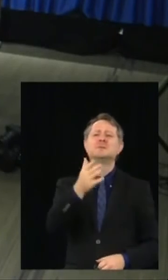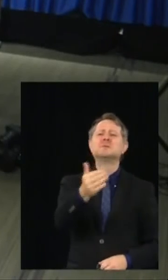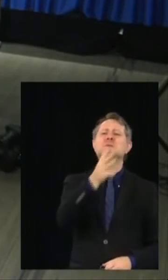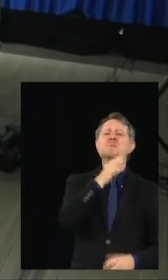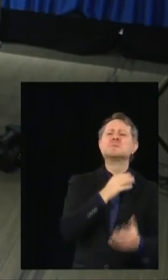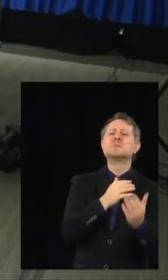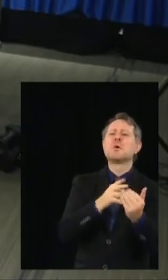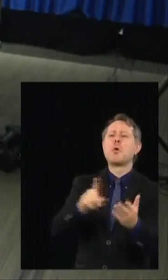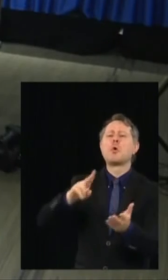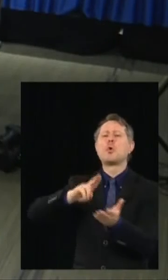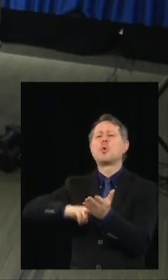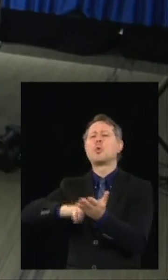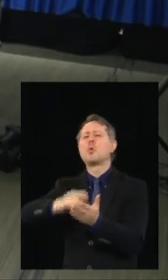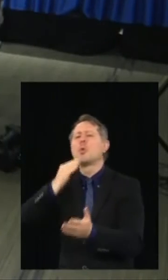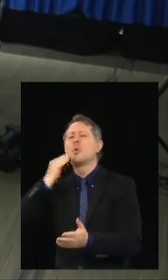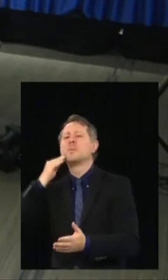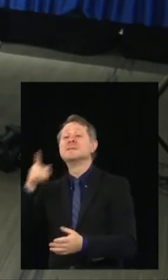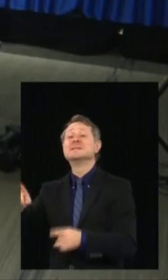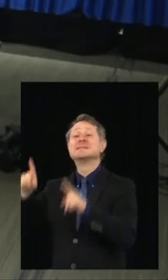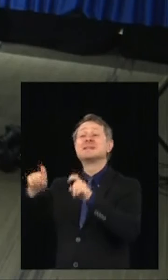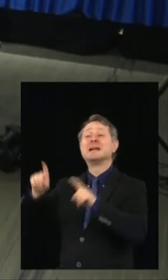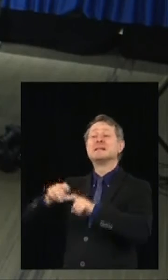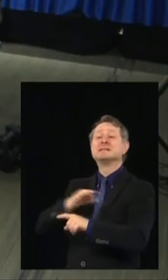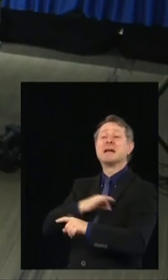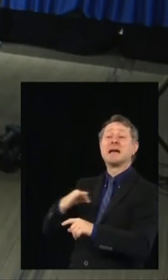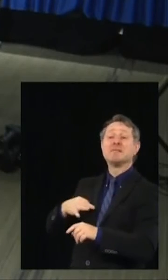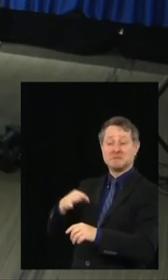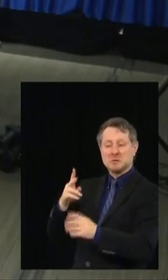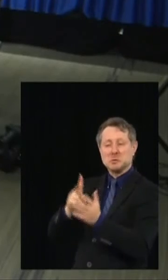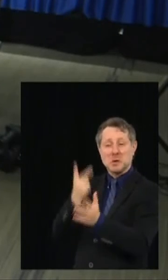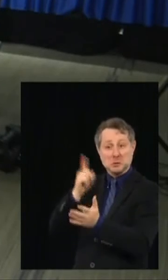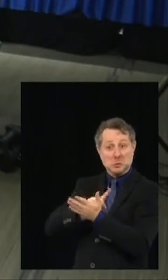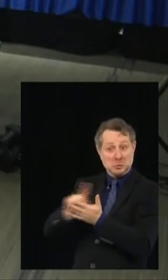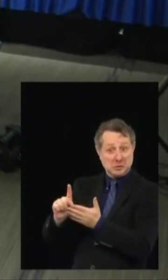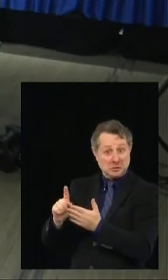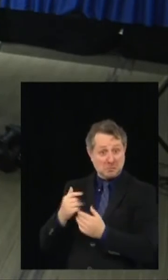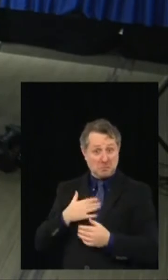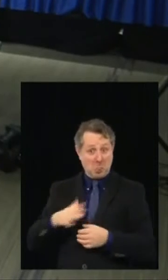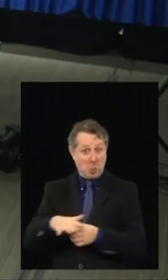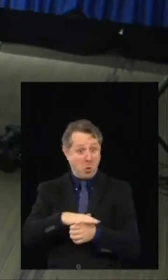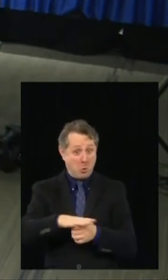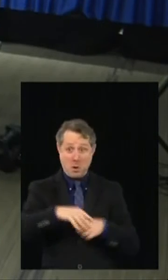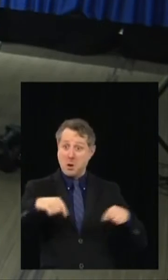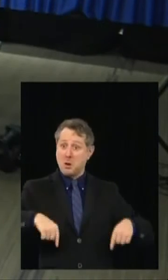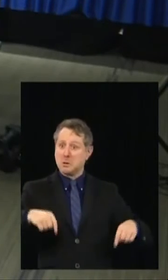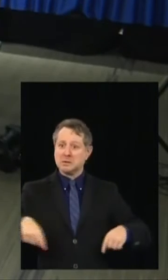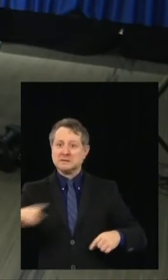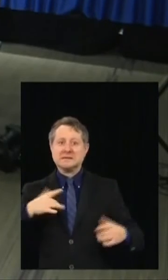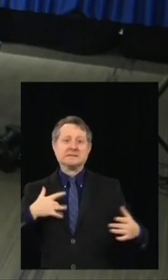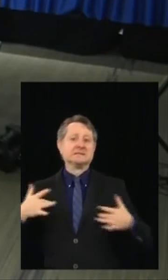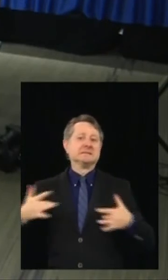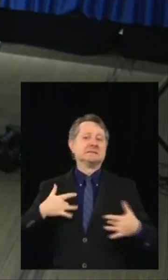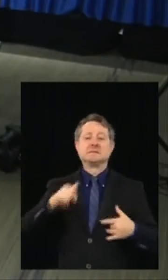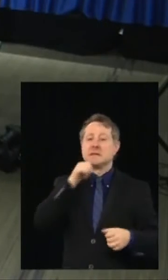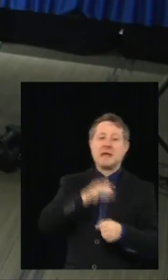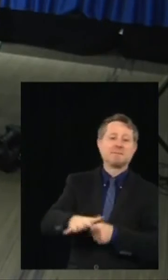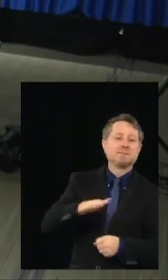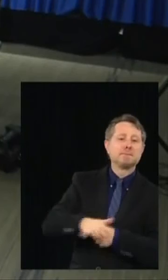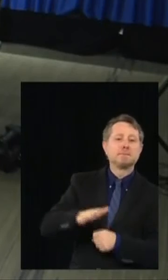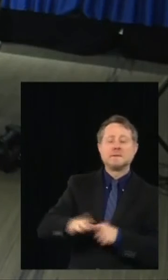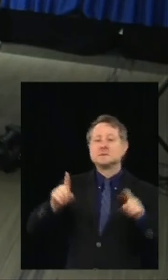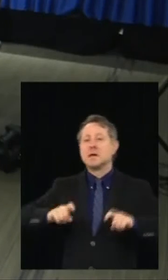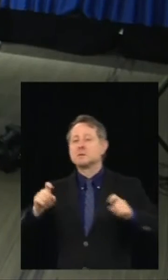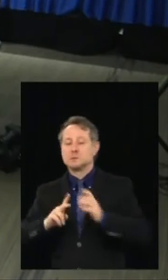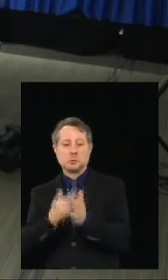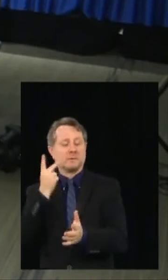Employees 2 times a week. Some local officials here expressed concern about not being able to have enough tests to be able to do that. Does the